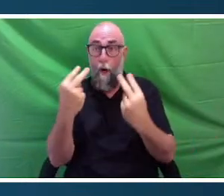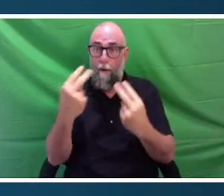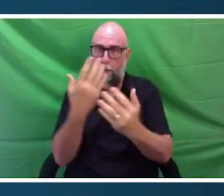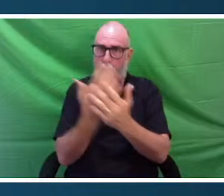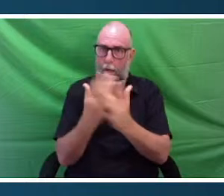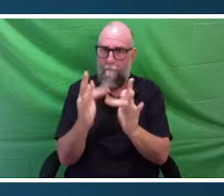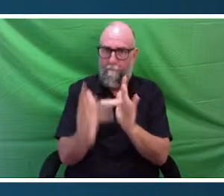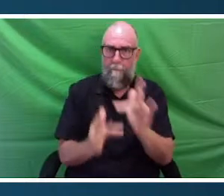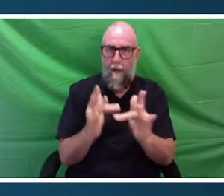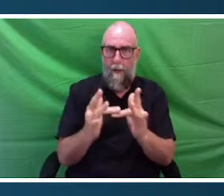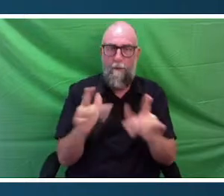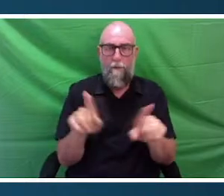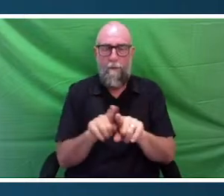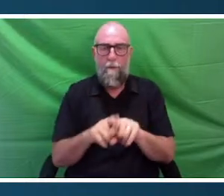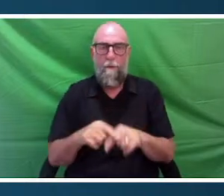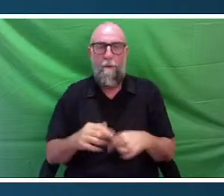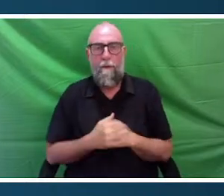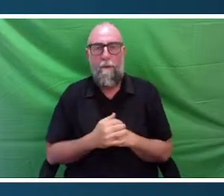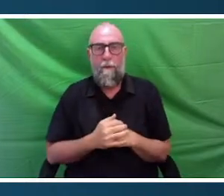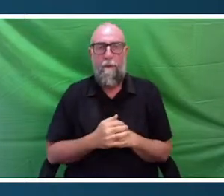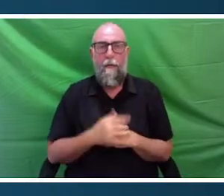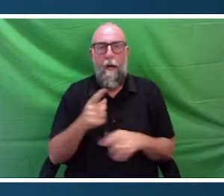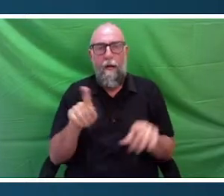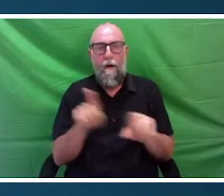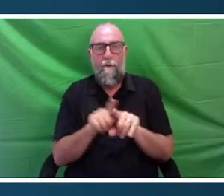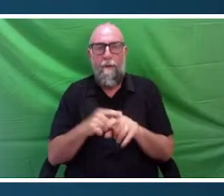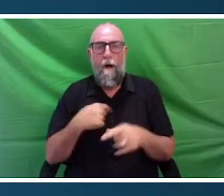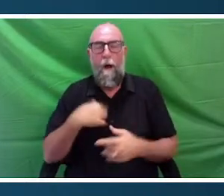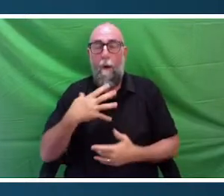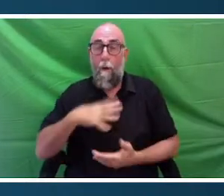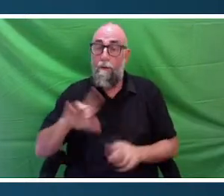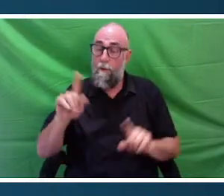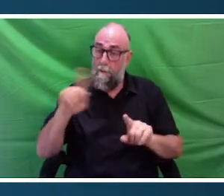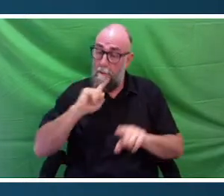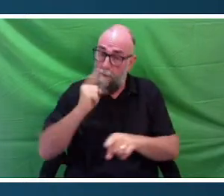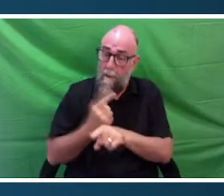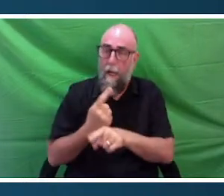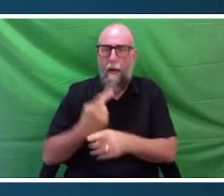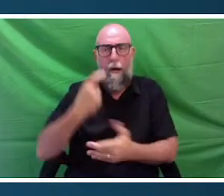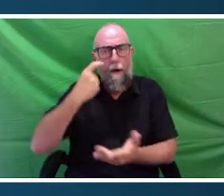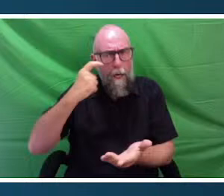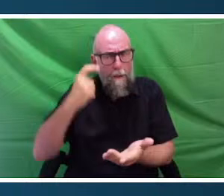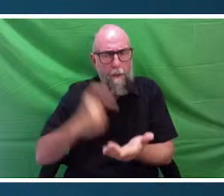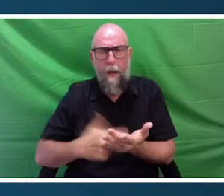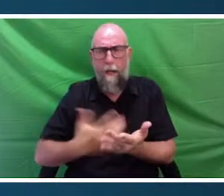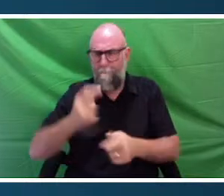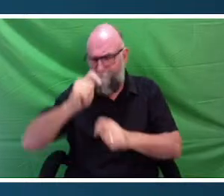are in Canberra, I also would like to begin by acknowledging and paying my respect to the